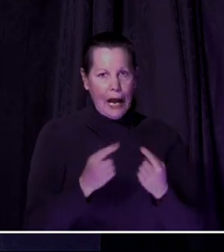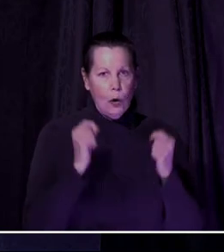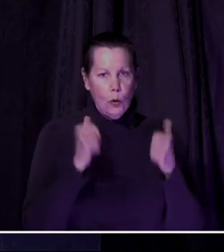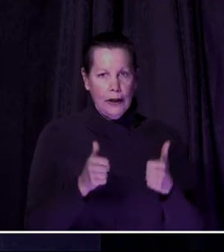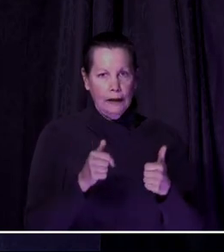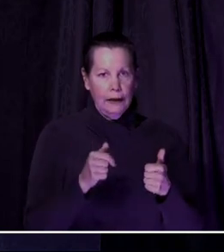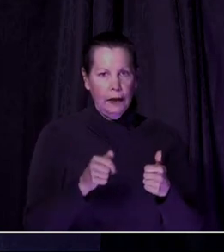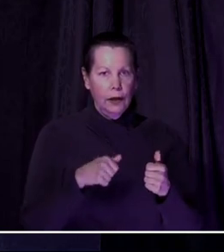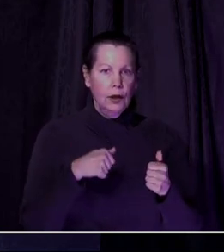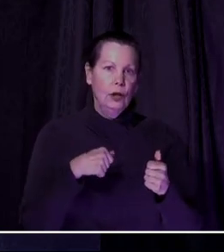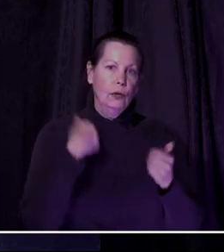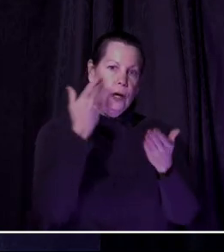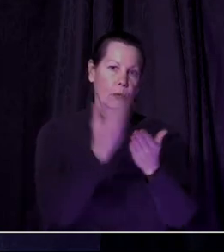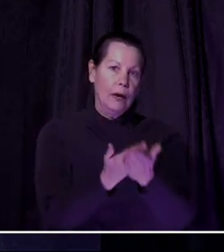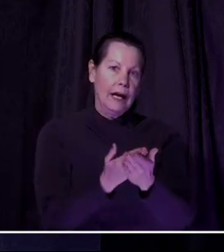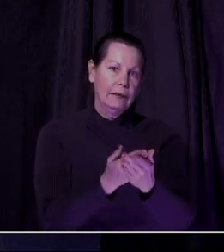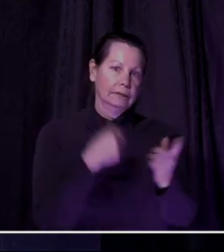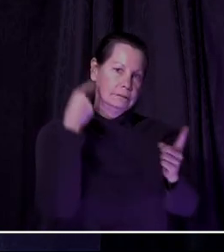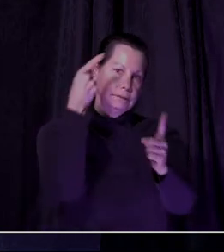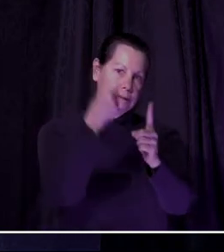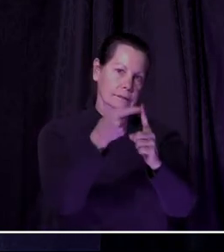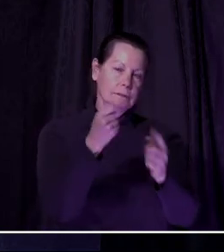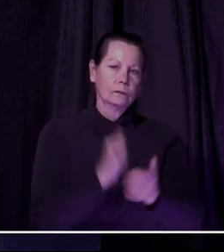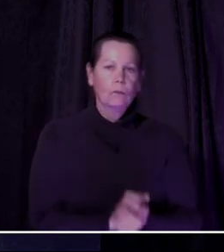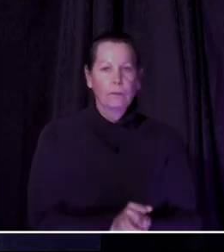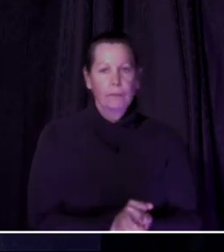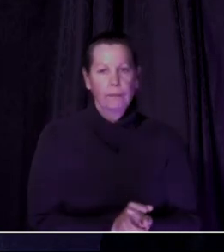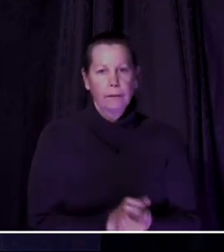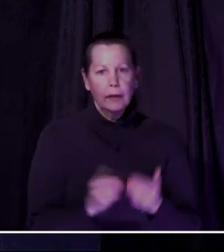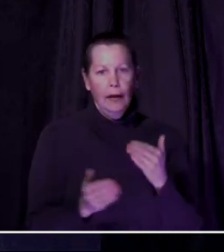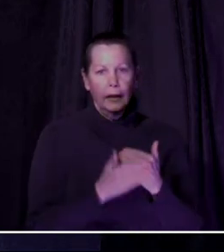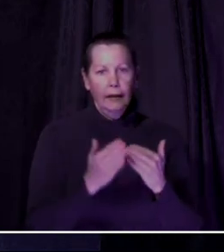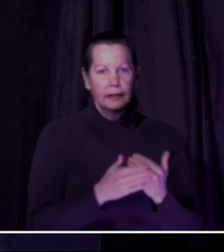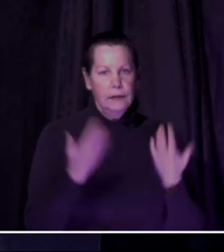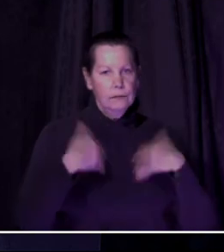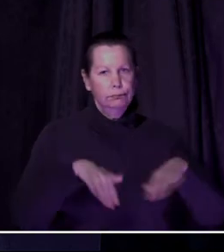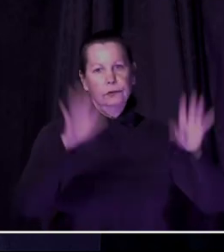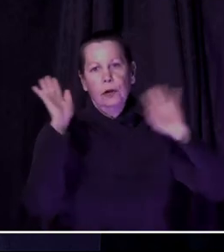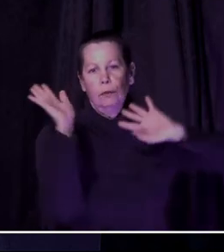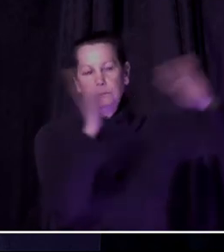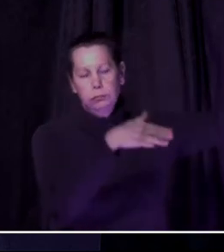you reach your destiny. It's easy to, you know what I'm saying, throw in the towel